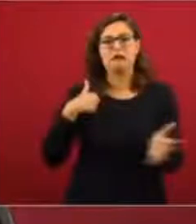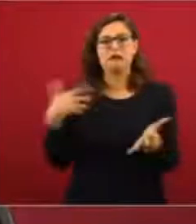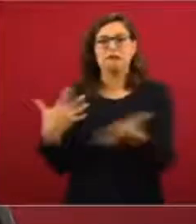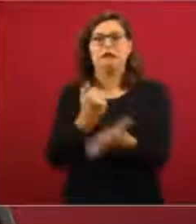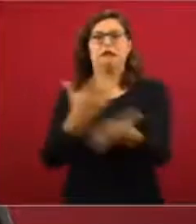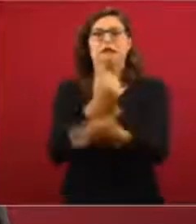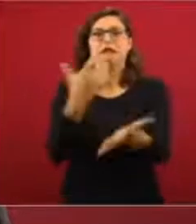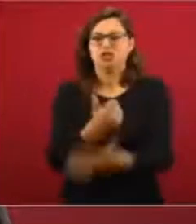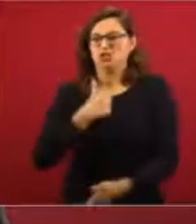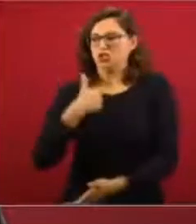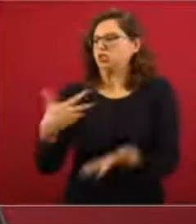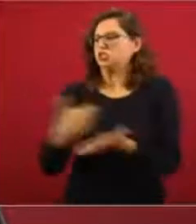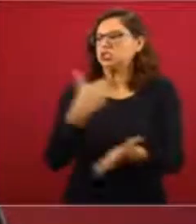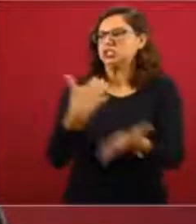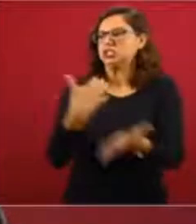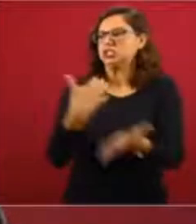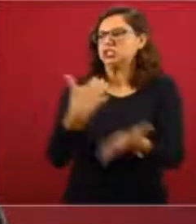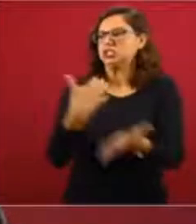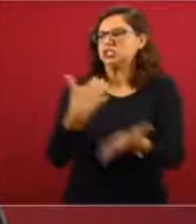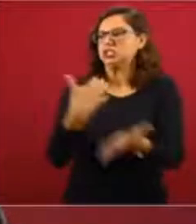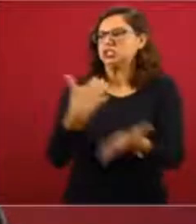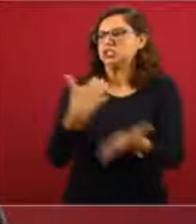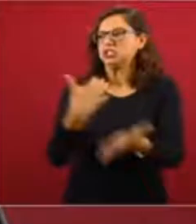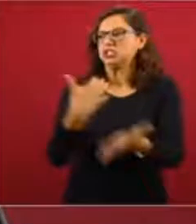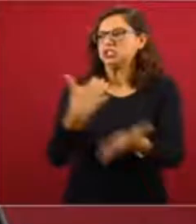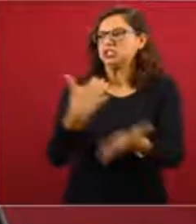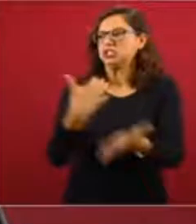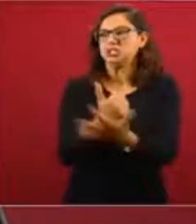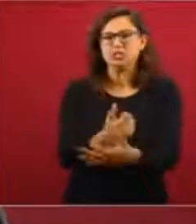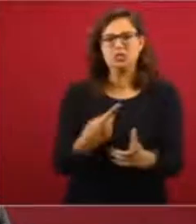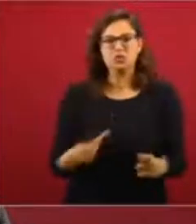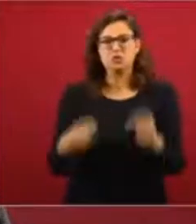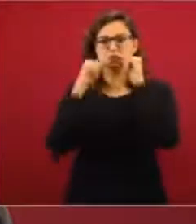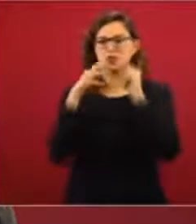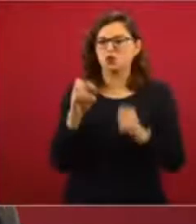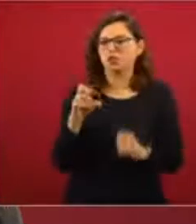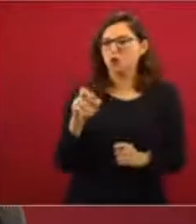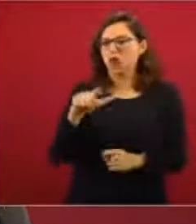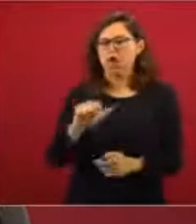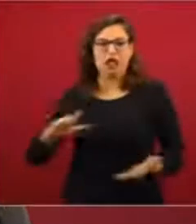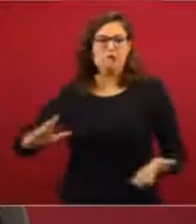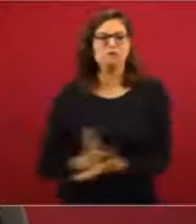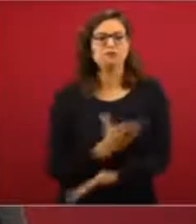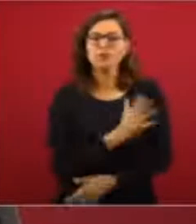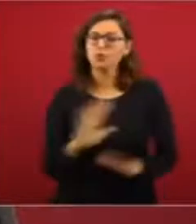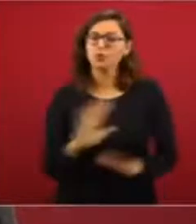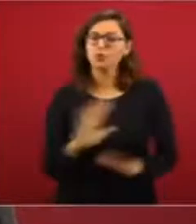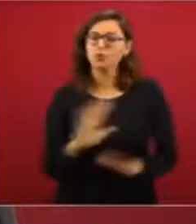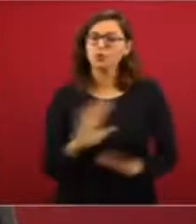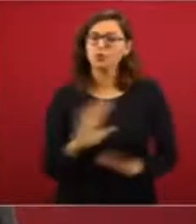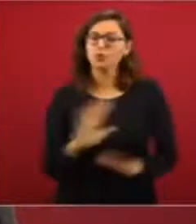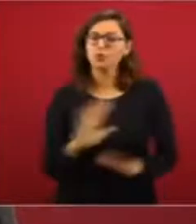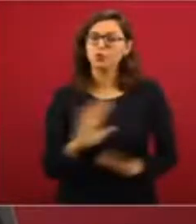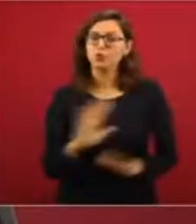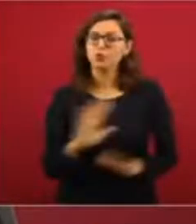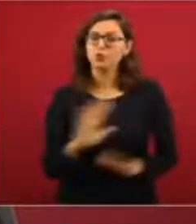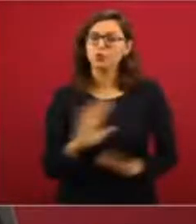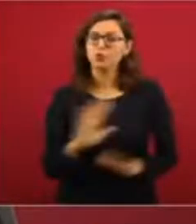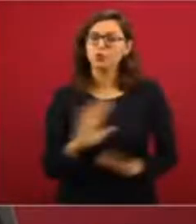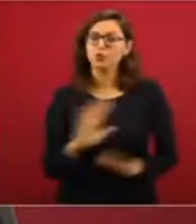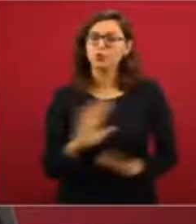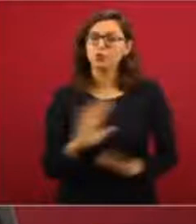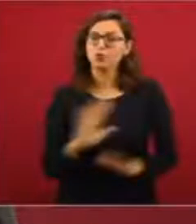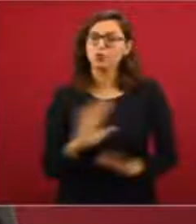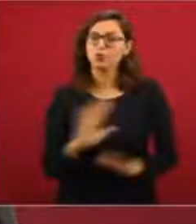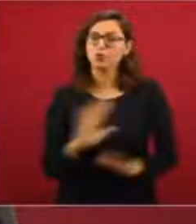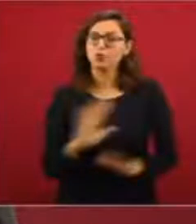scruples de ninguna índole. in any sense. Esto perjudica al partido que lo This would